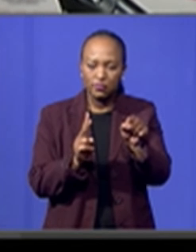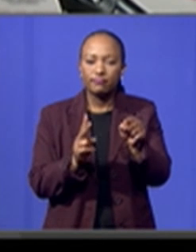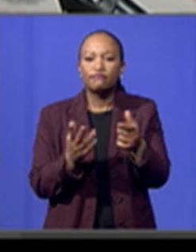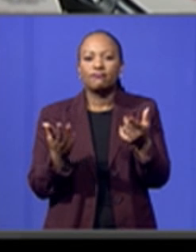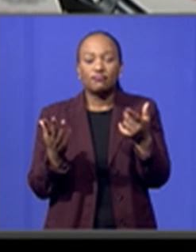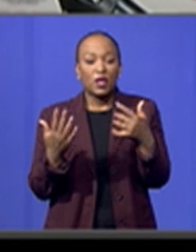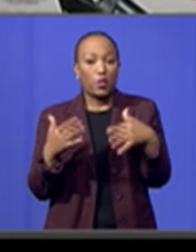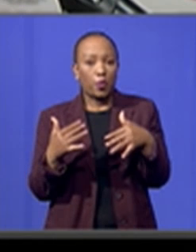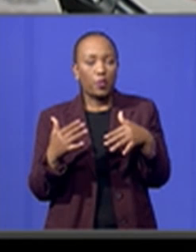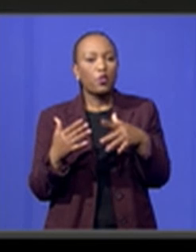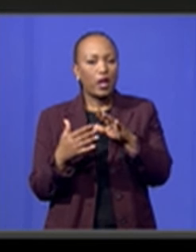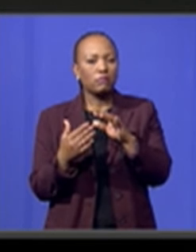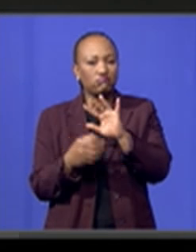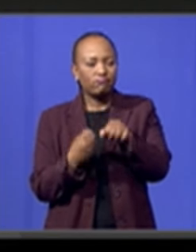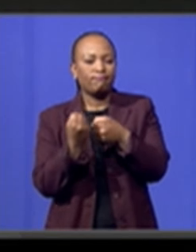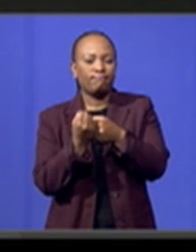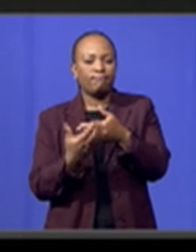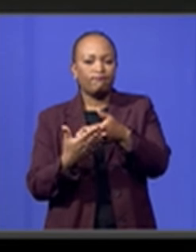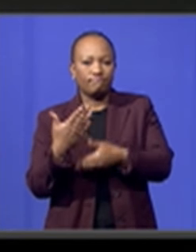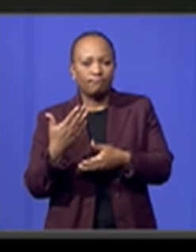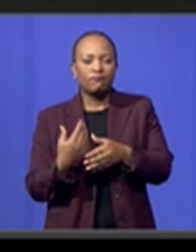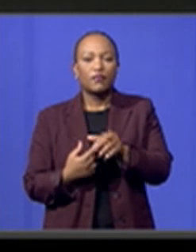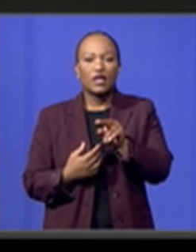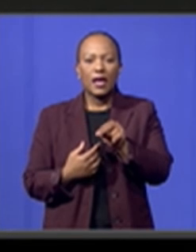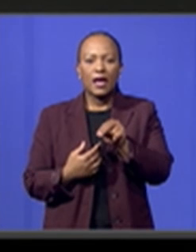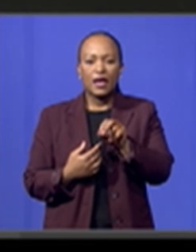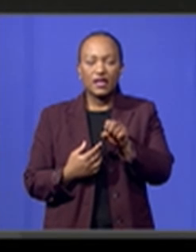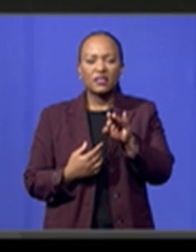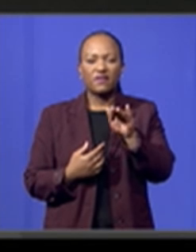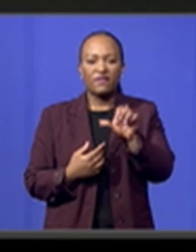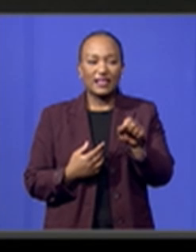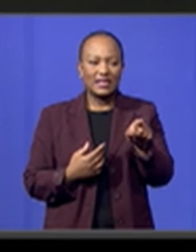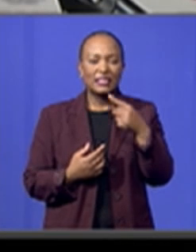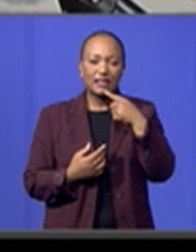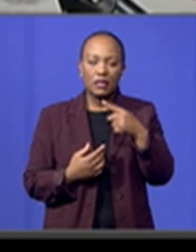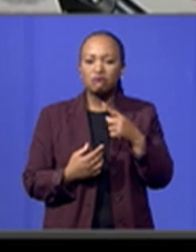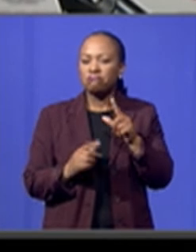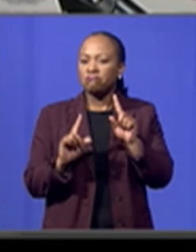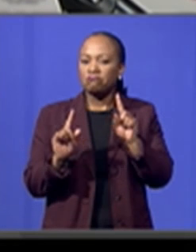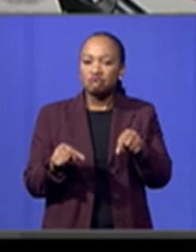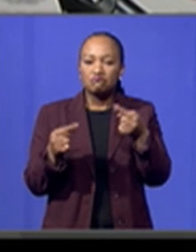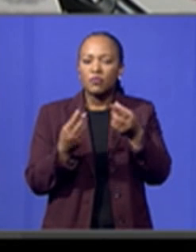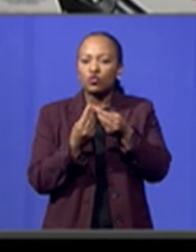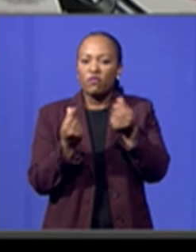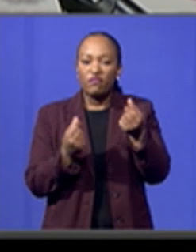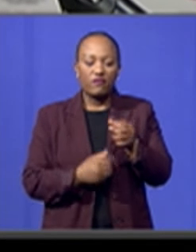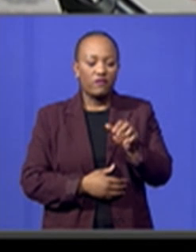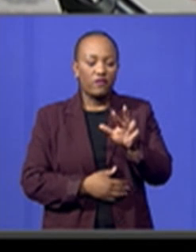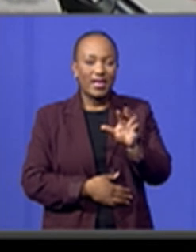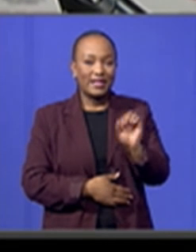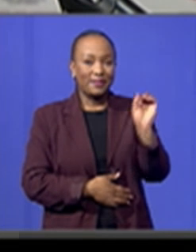is substantiated. NSFAS reported an inability to resolve 80%